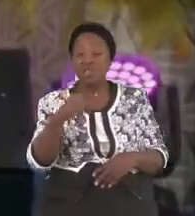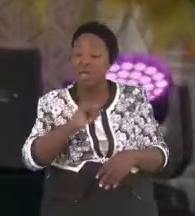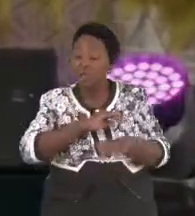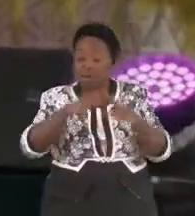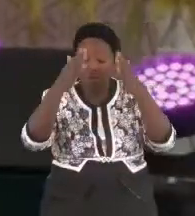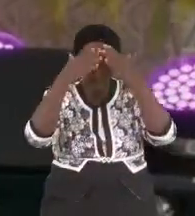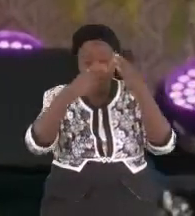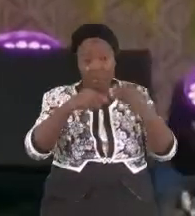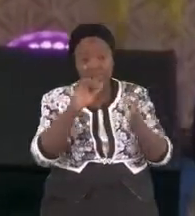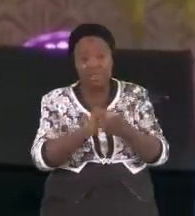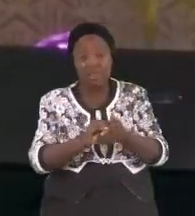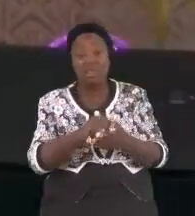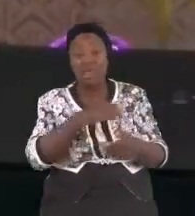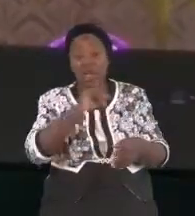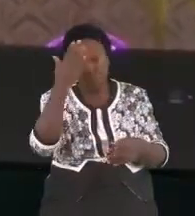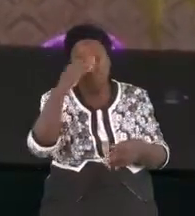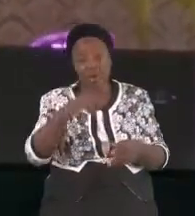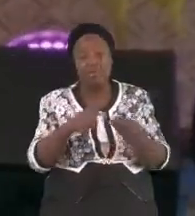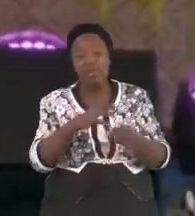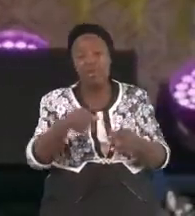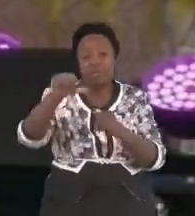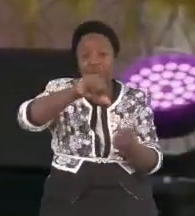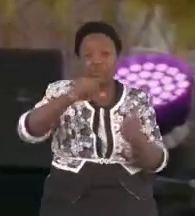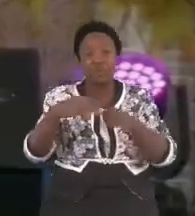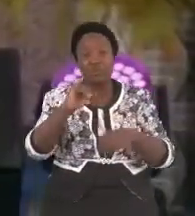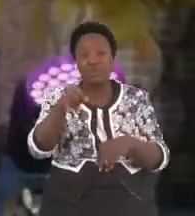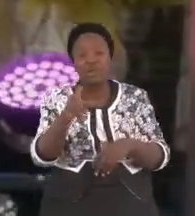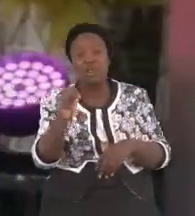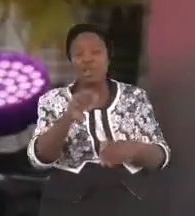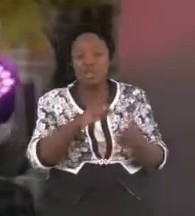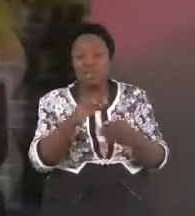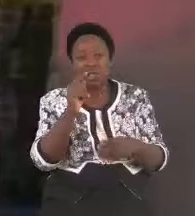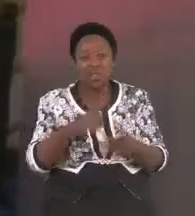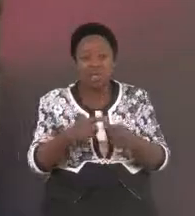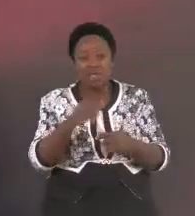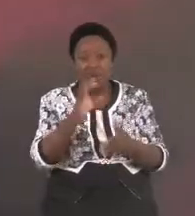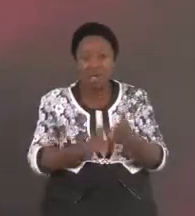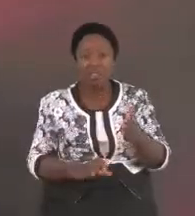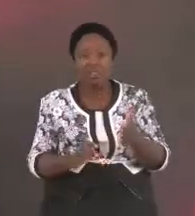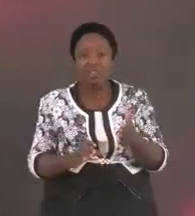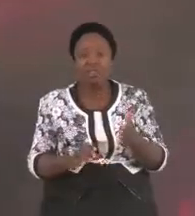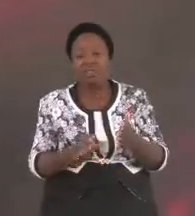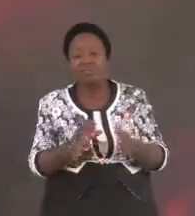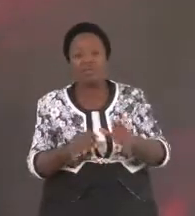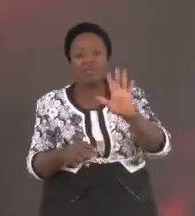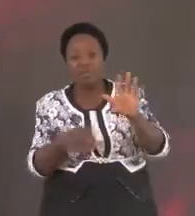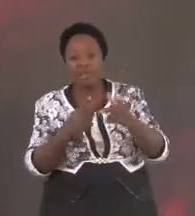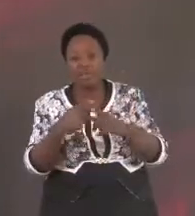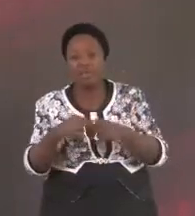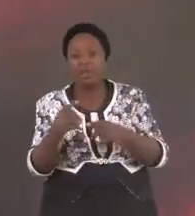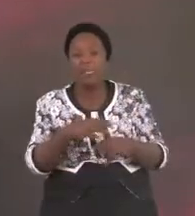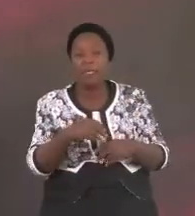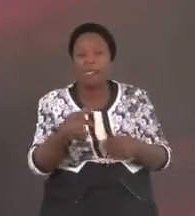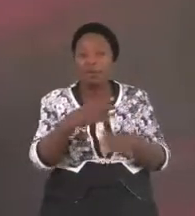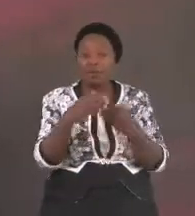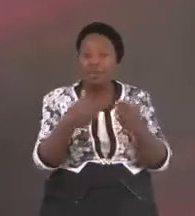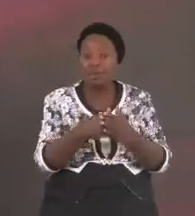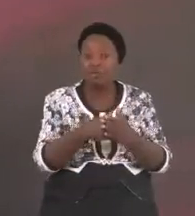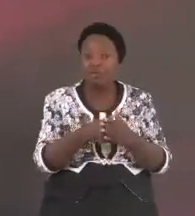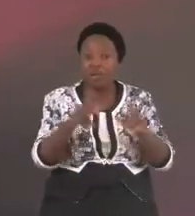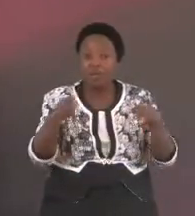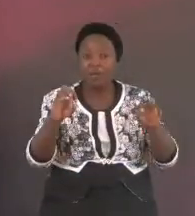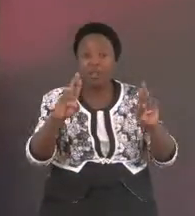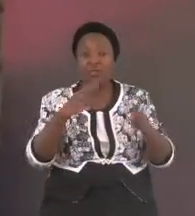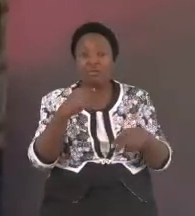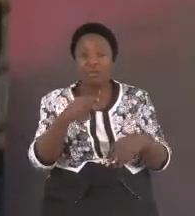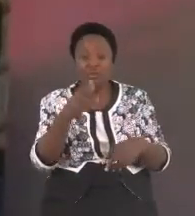to Acts chapter 5, and then Peter was walking and a shadow coming upon the people that were sick, laid on the